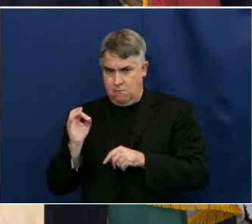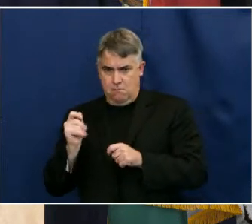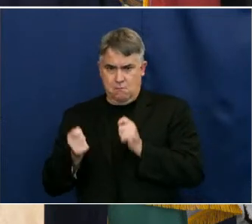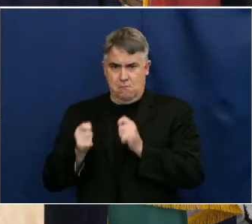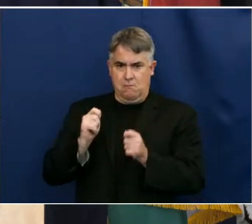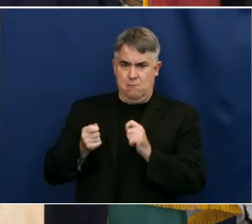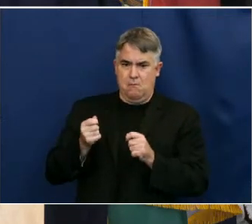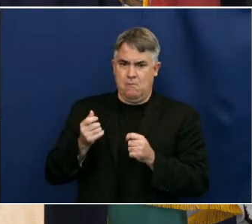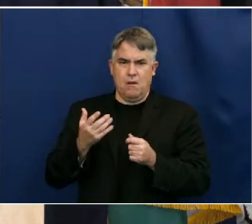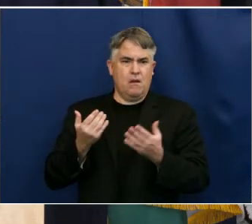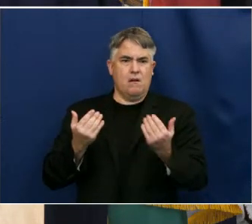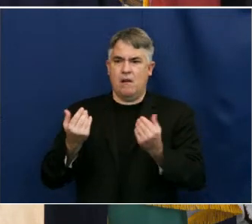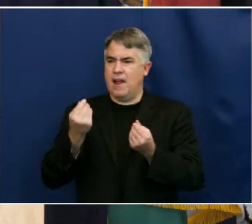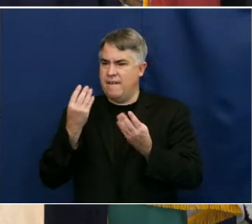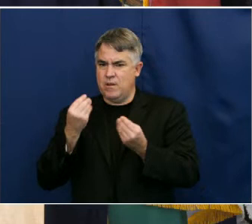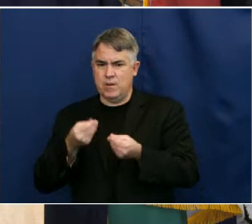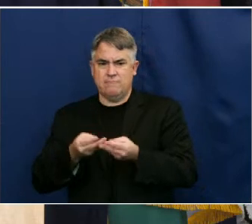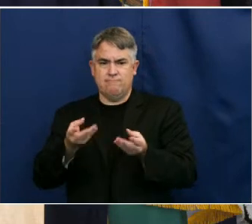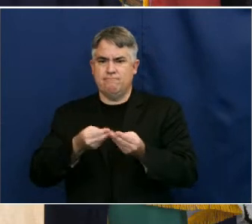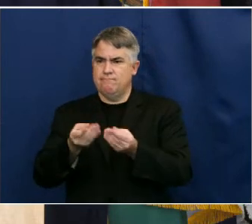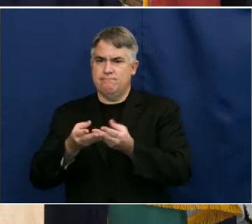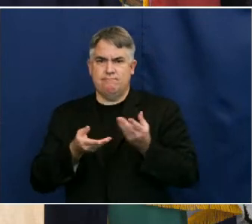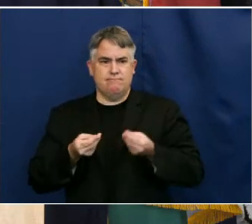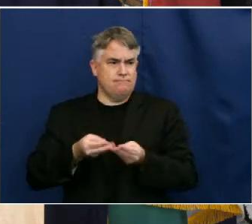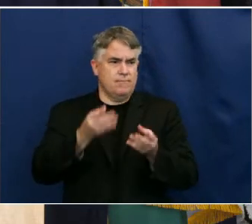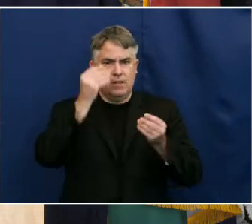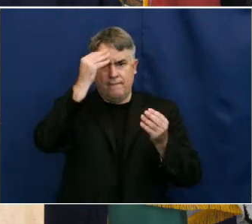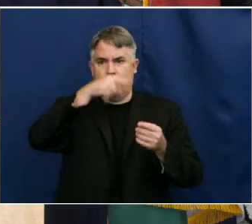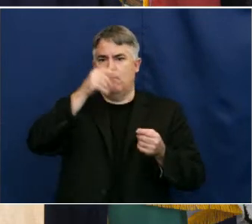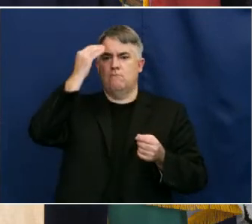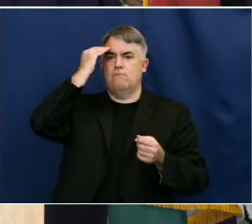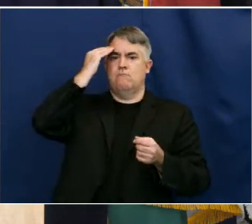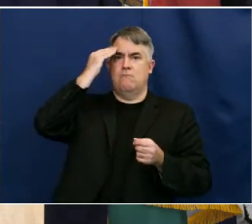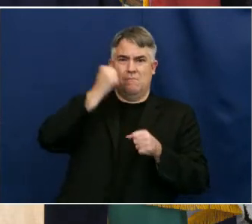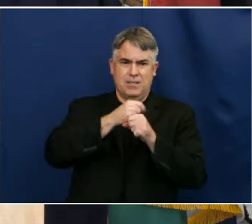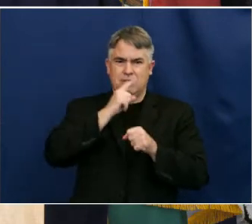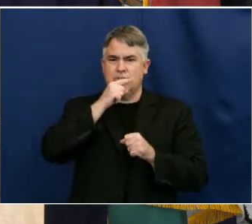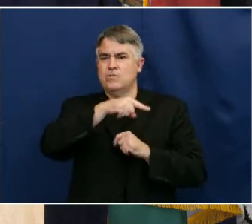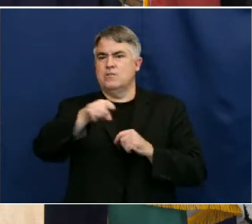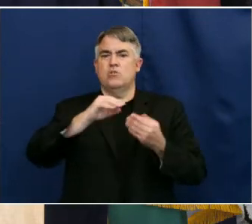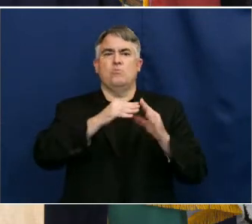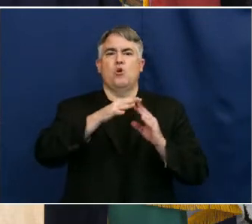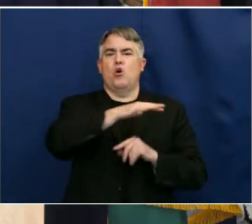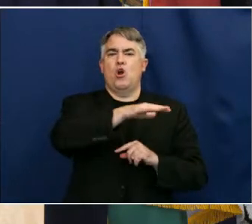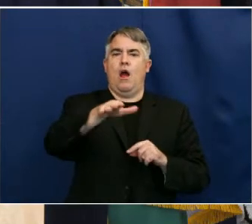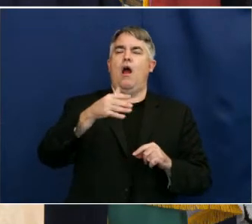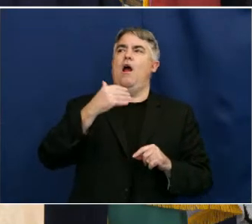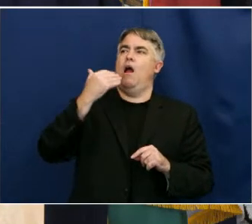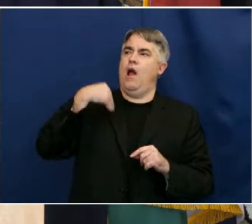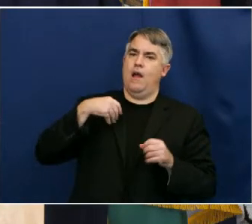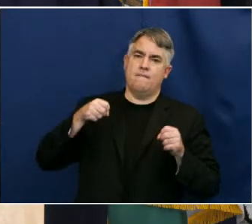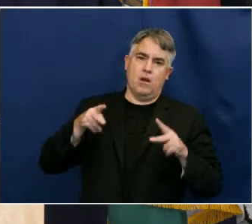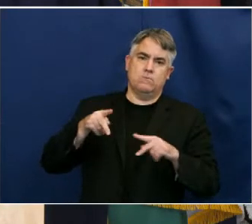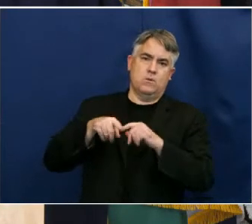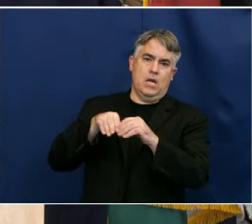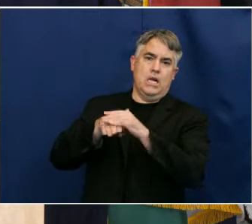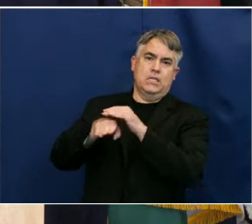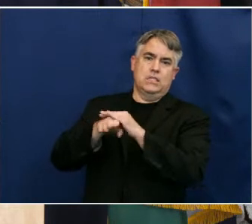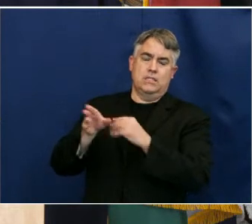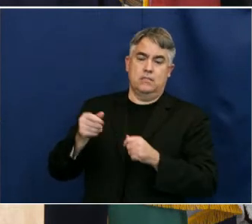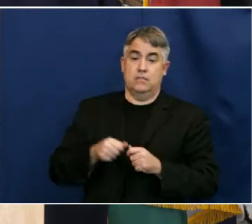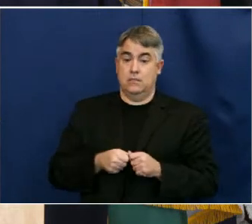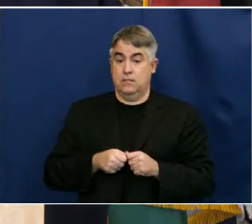resources. It really is making sure that we are accessing opportunities in the community and that people have access